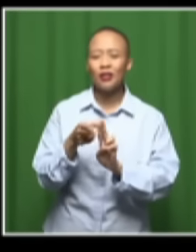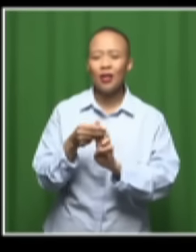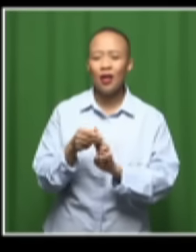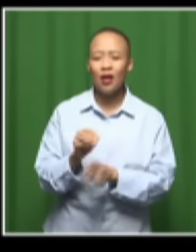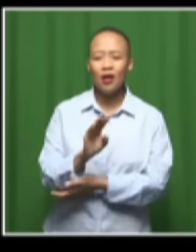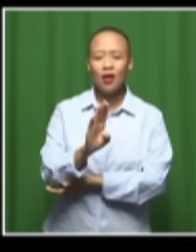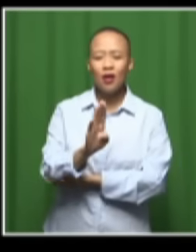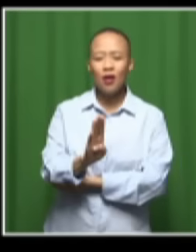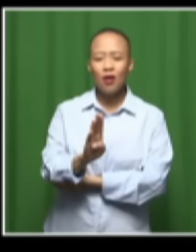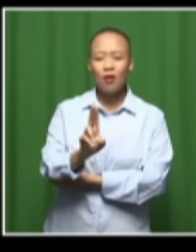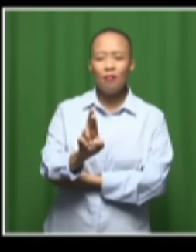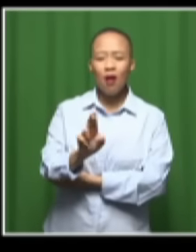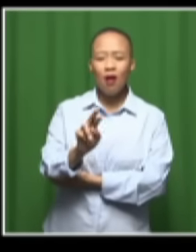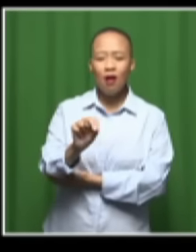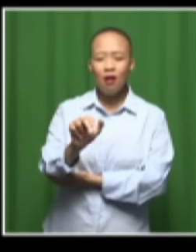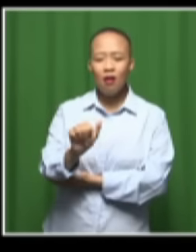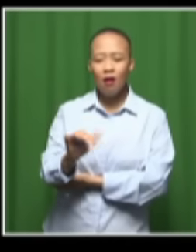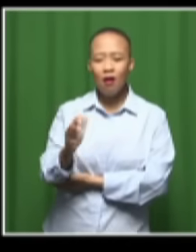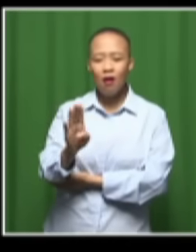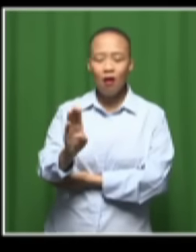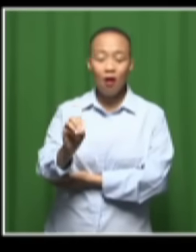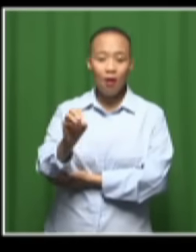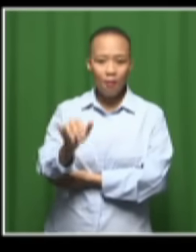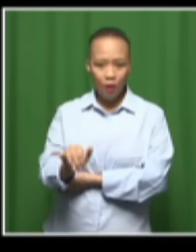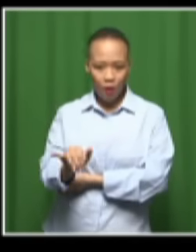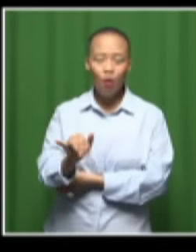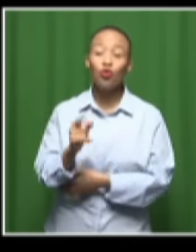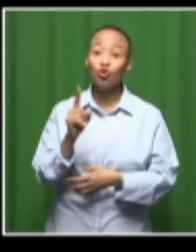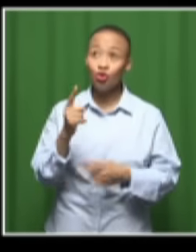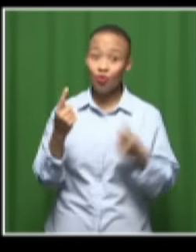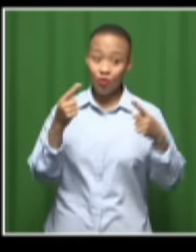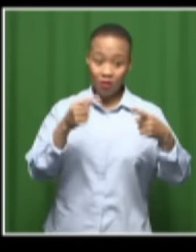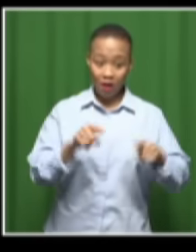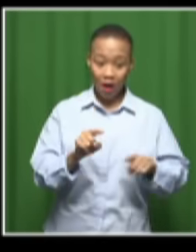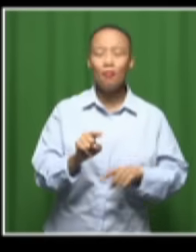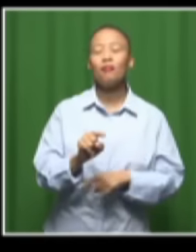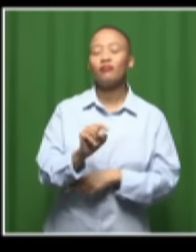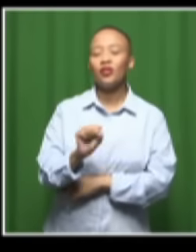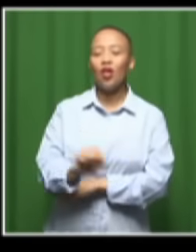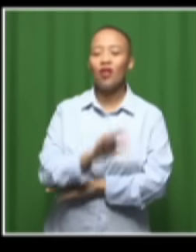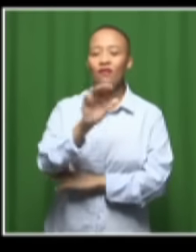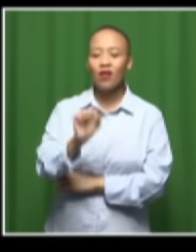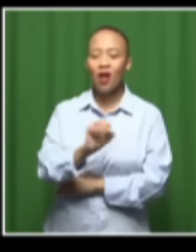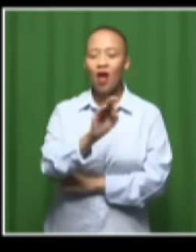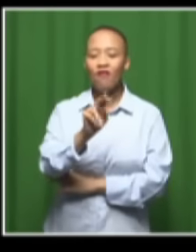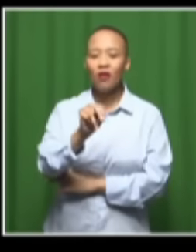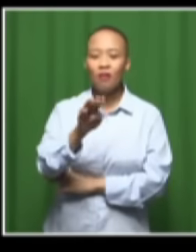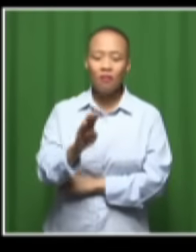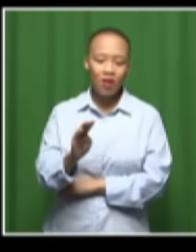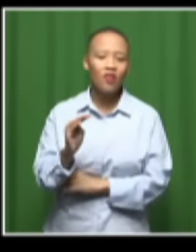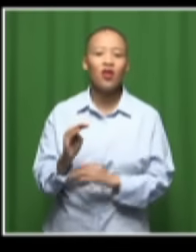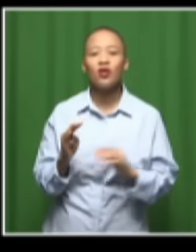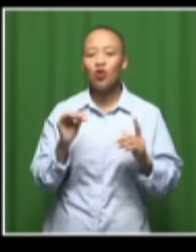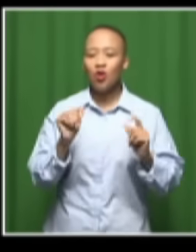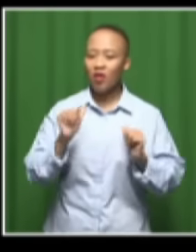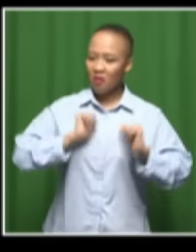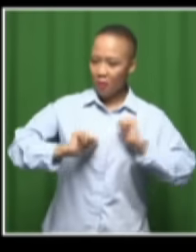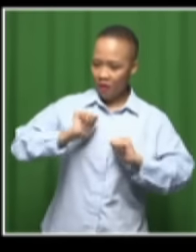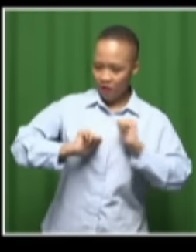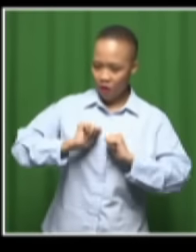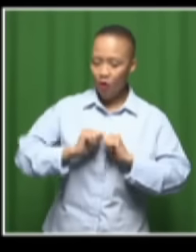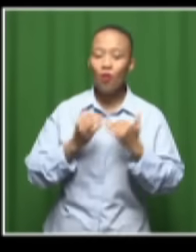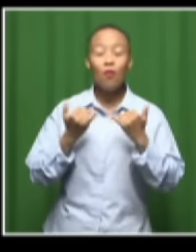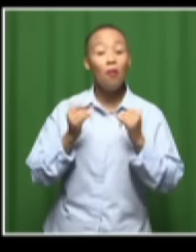Boy. So Burna Boy was supposed to be performing in South Africa out at the F&B Stadium on Saturday. That concert now officially